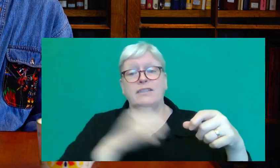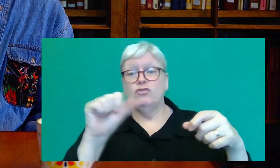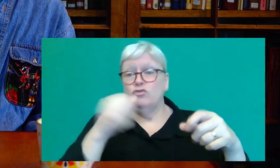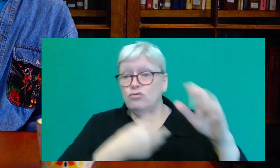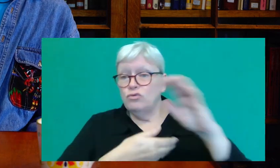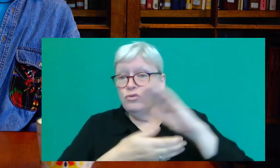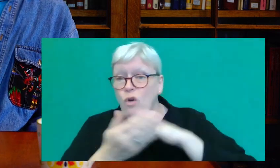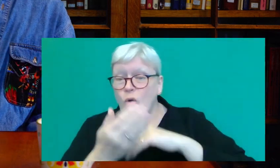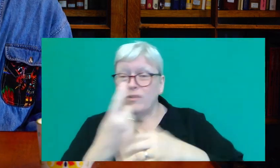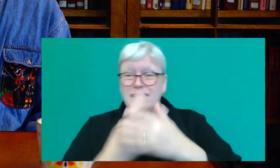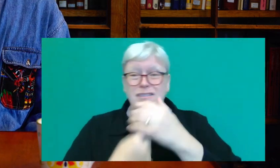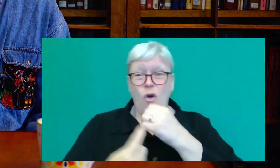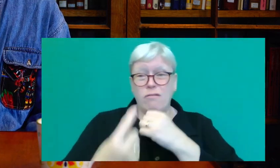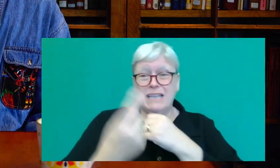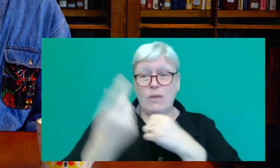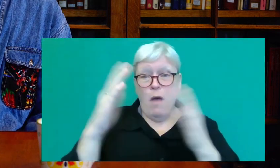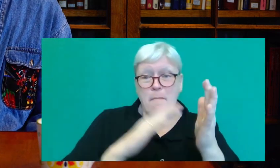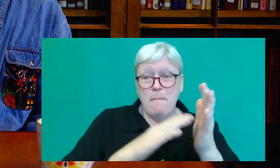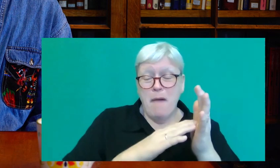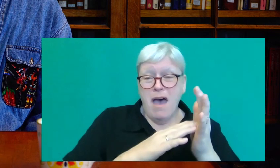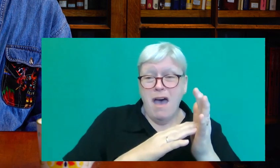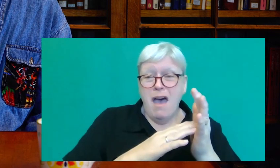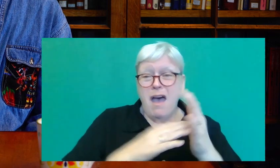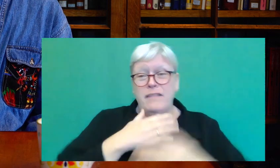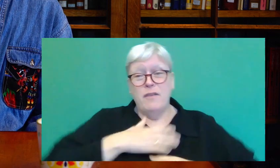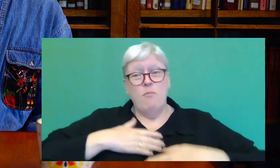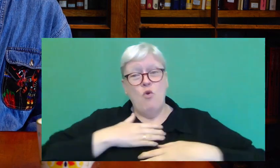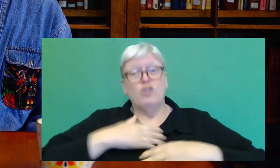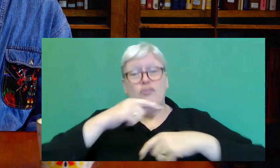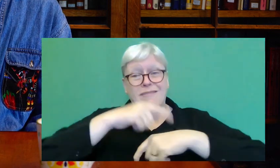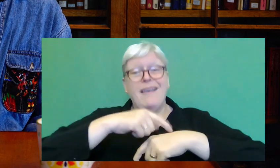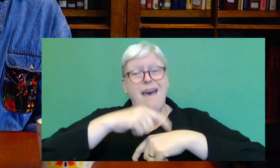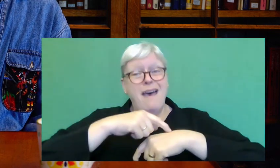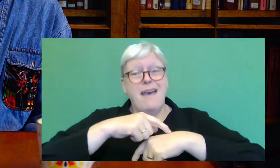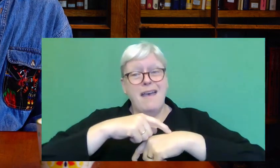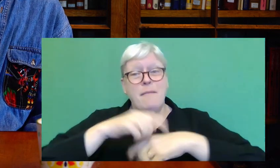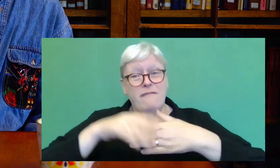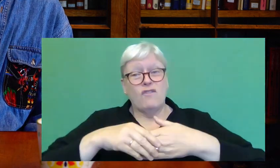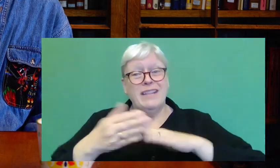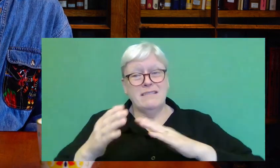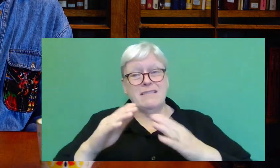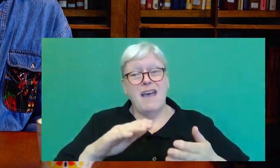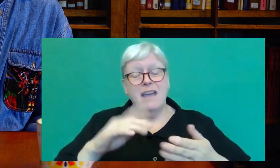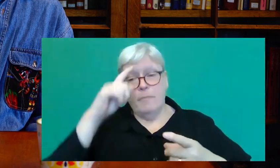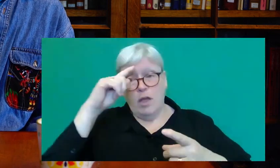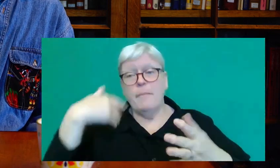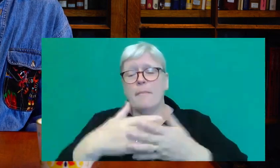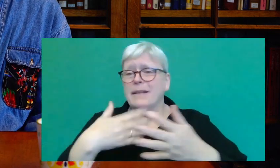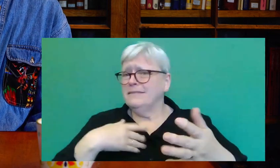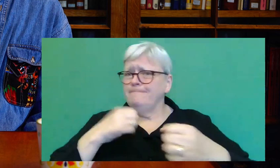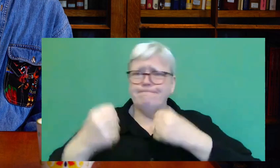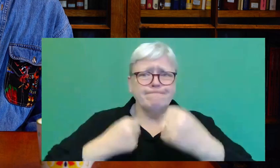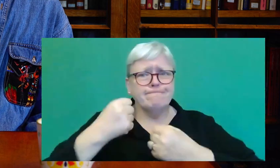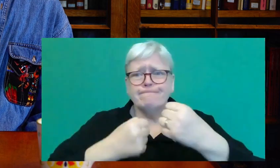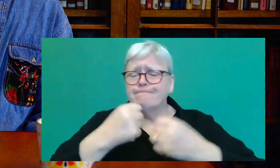solitude for a month at this emotionally volatile time? But, you know, I'd fought for this residency. I'd cleared the decks to be able to